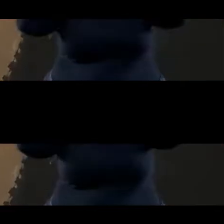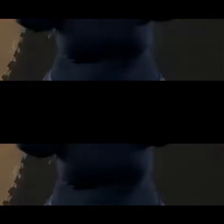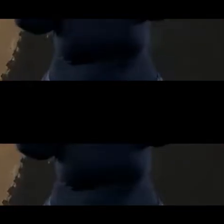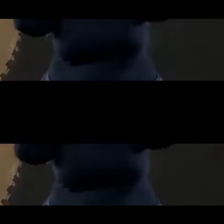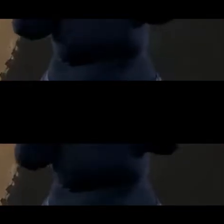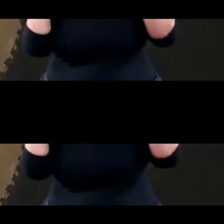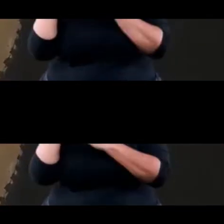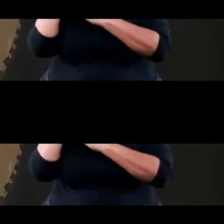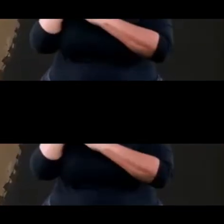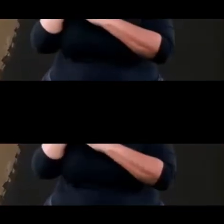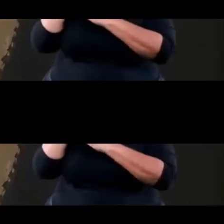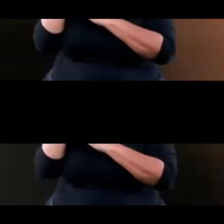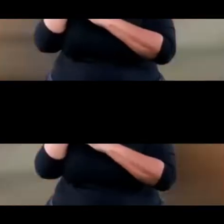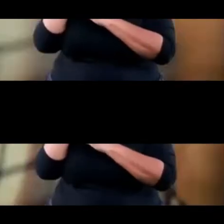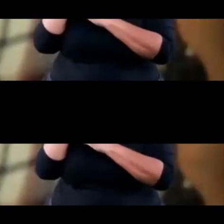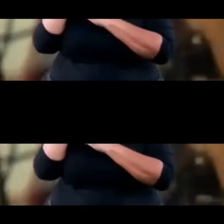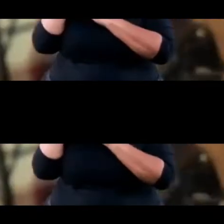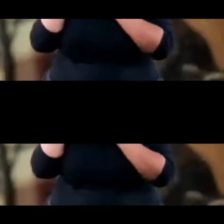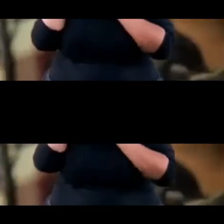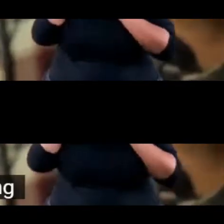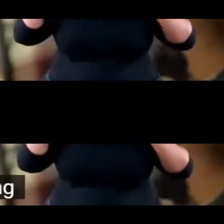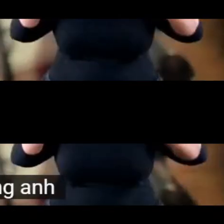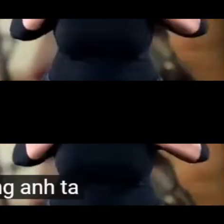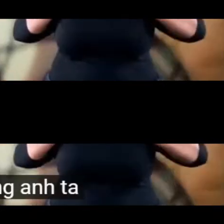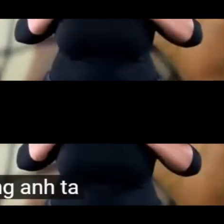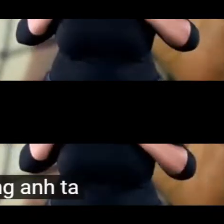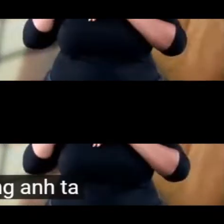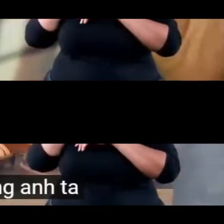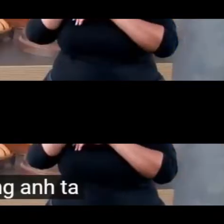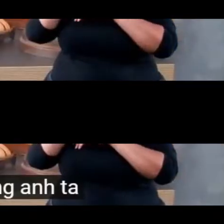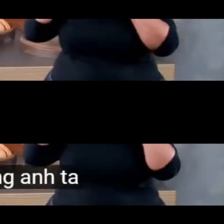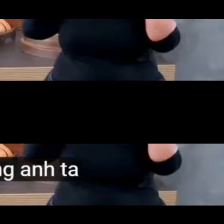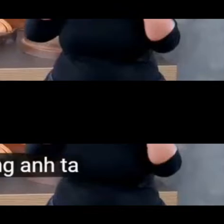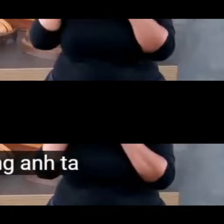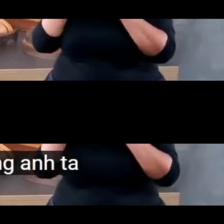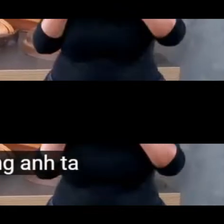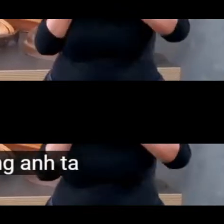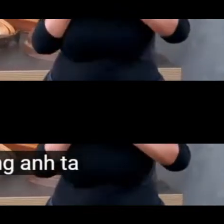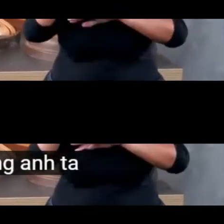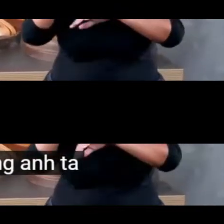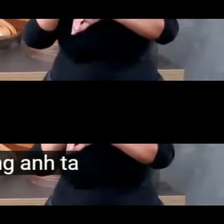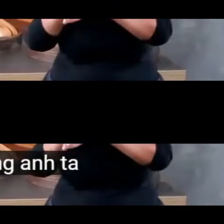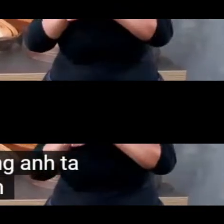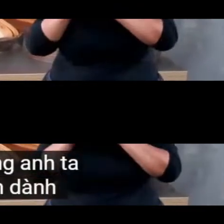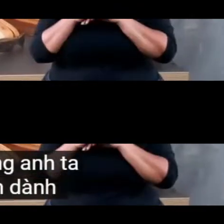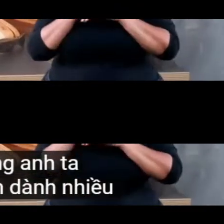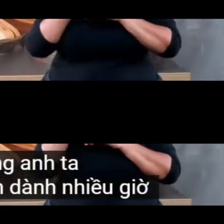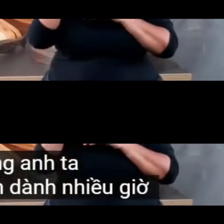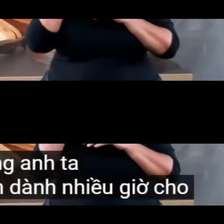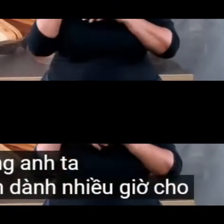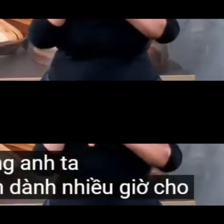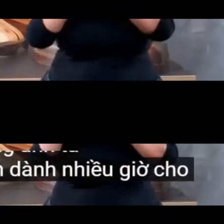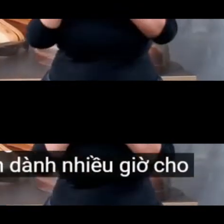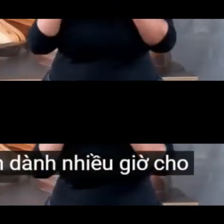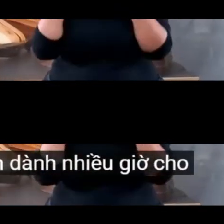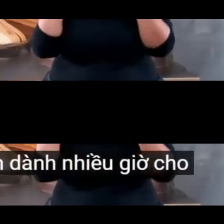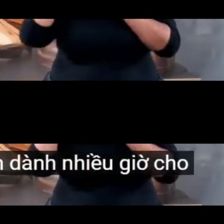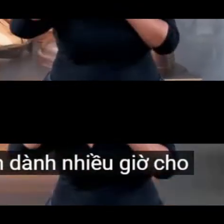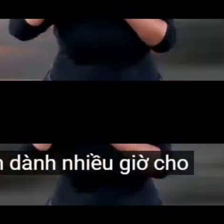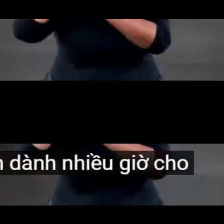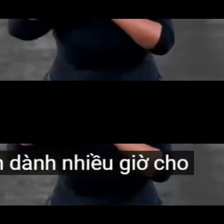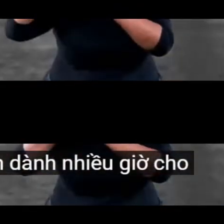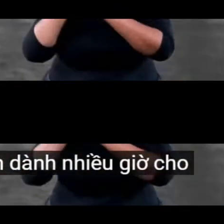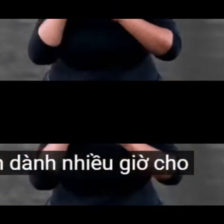merchant. A merchant was an owner of a store. He ran his own business, spending many hours on the